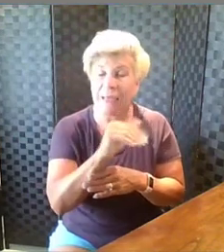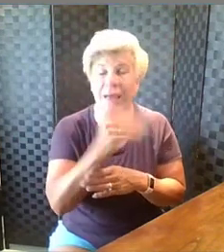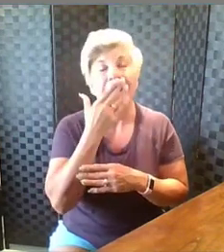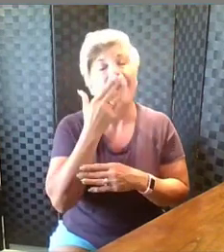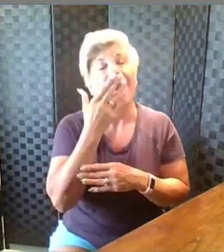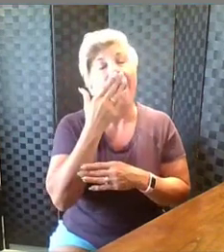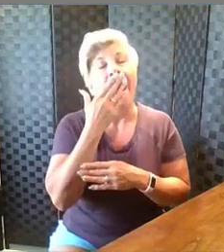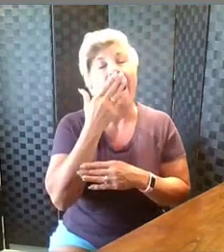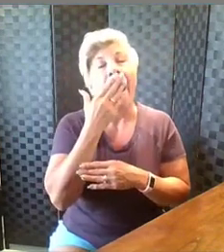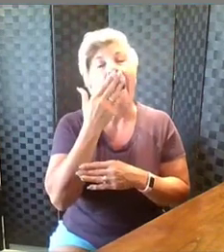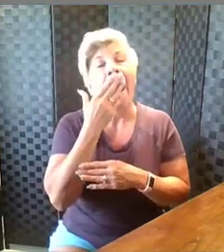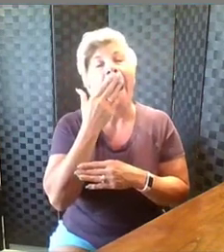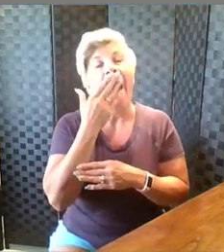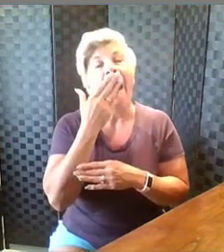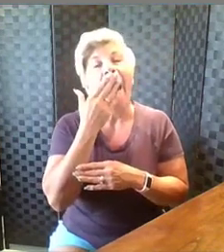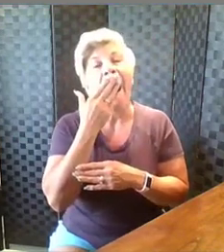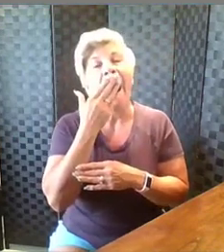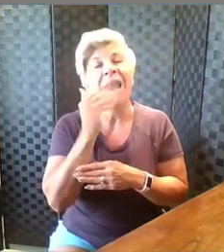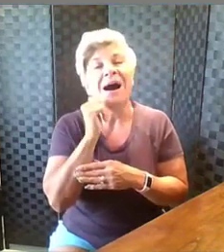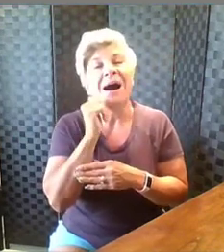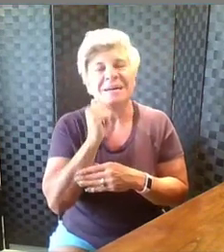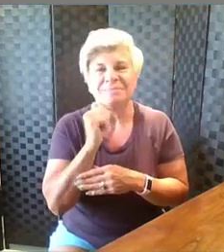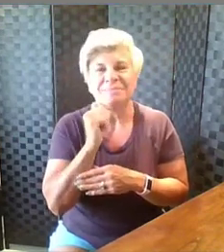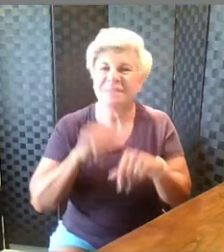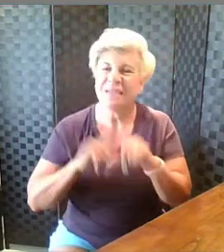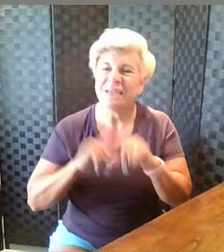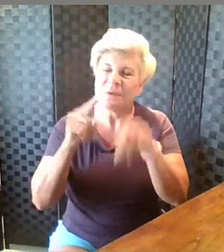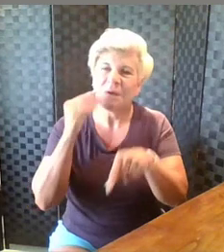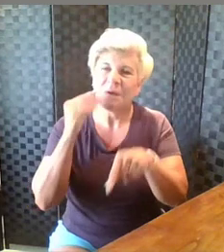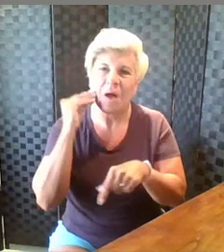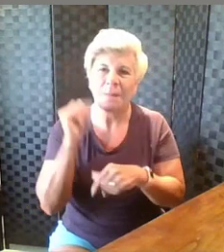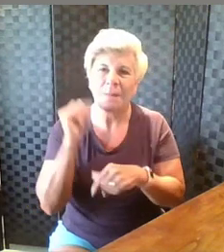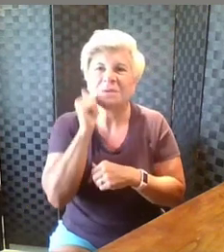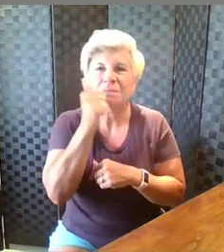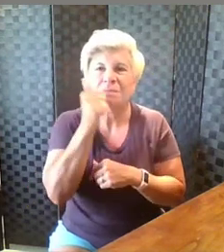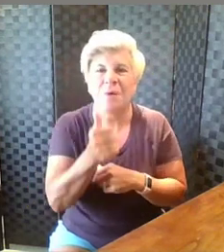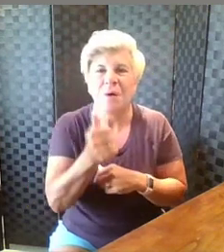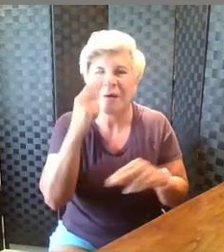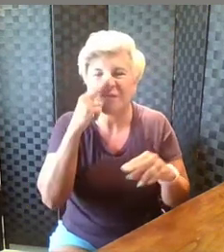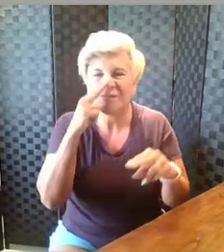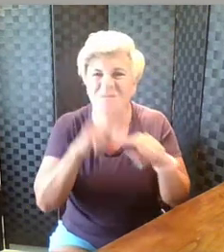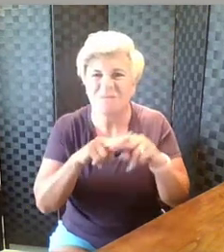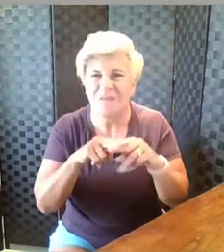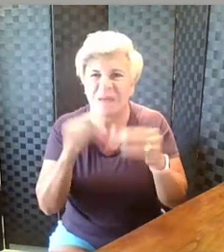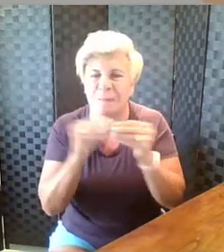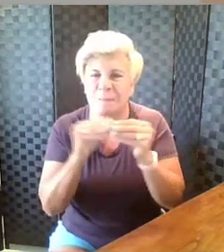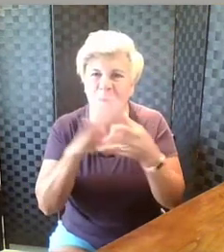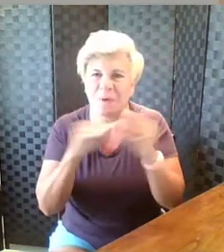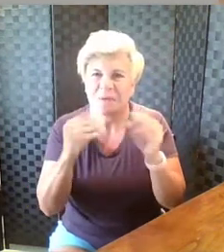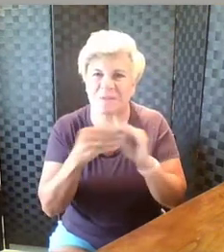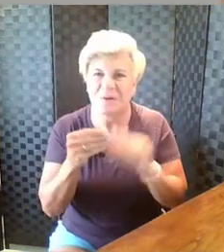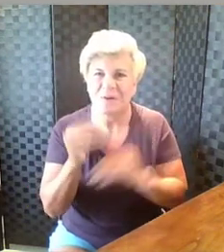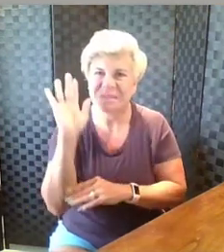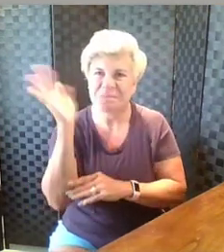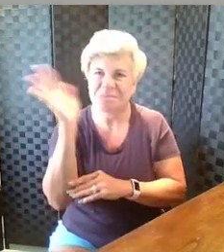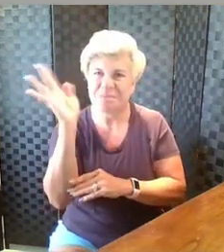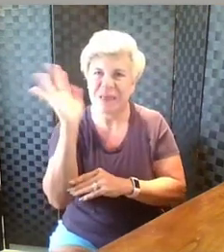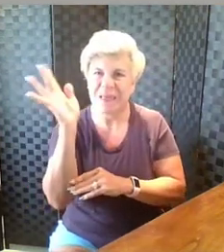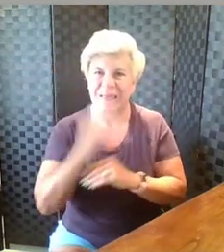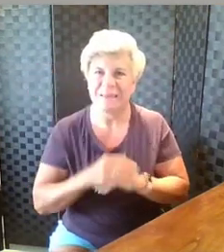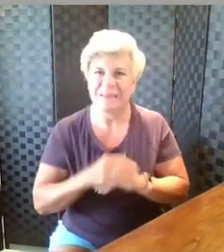It's time to go home. Tomorrow will bring a new day and new interesting stories. Bye,